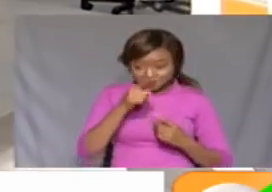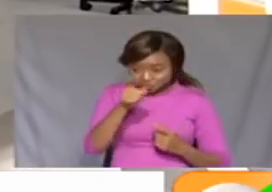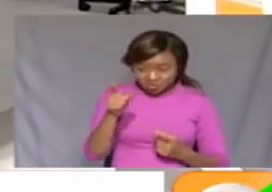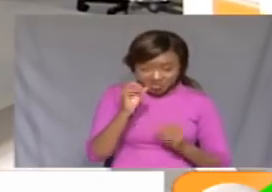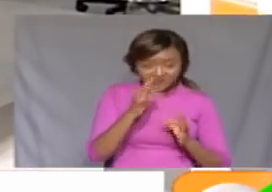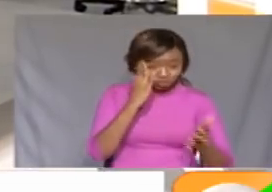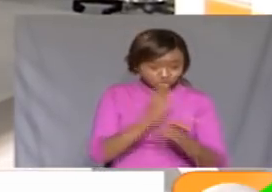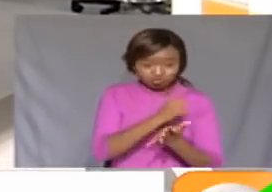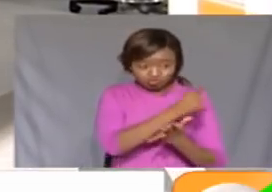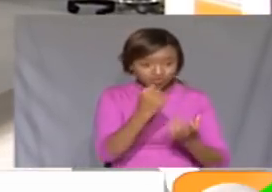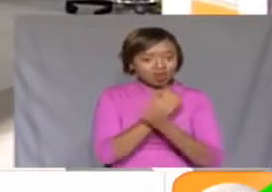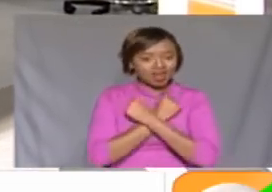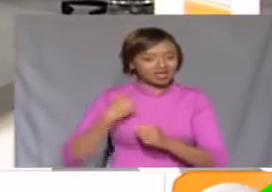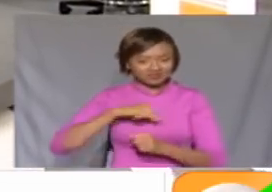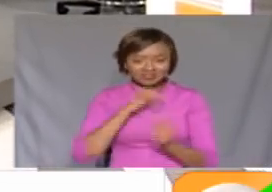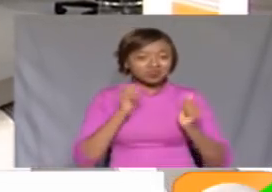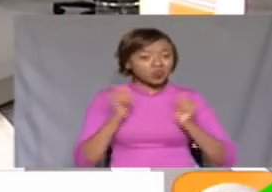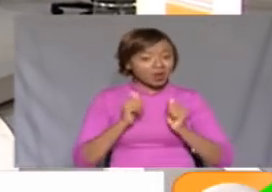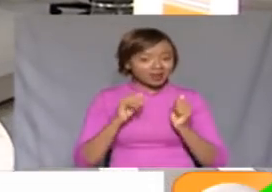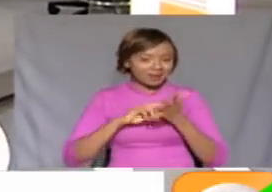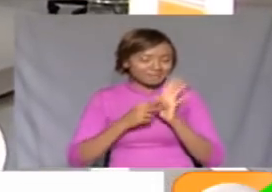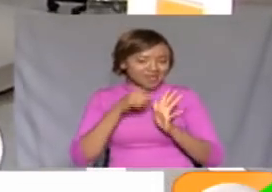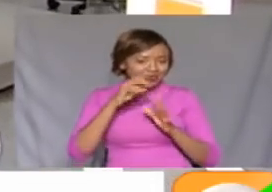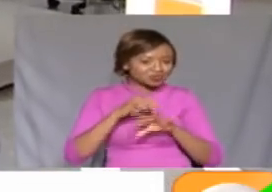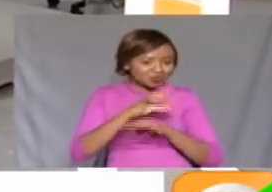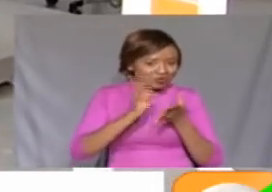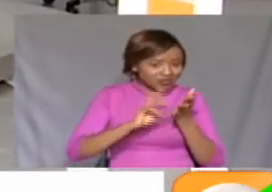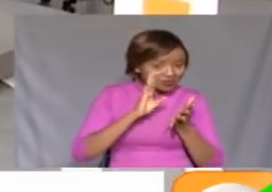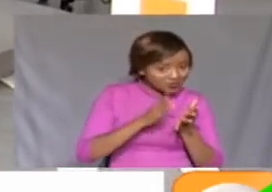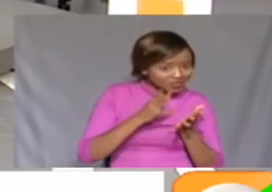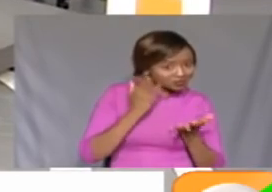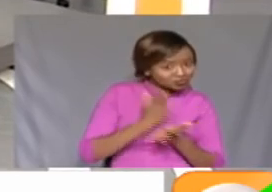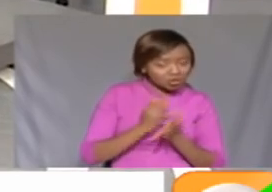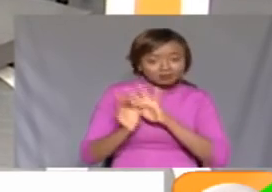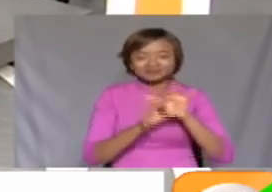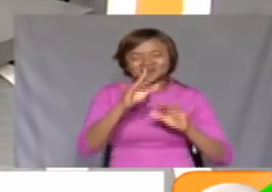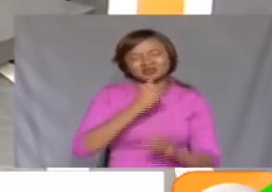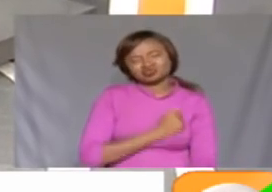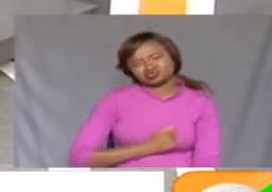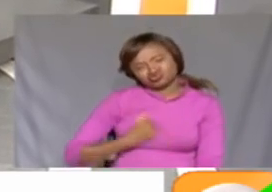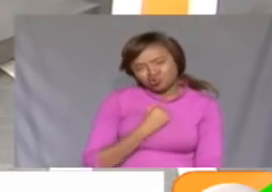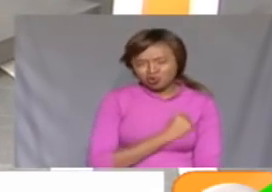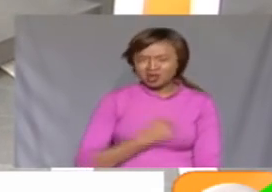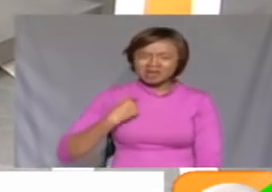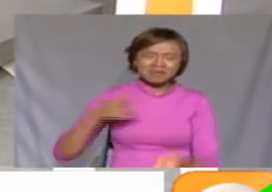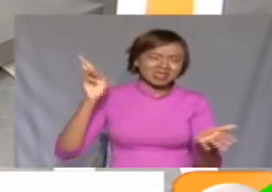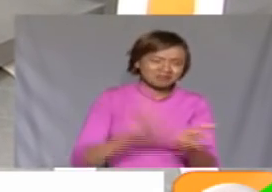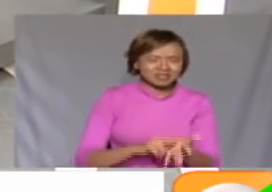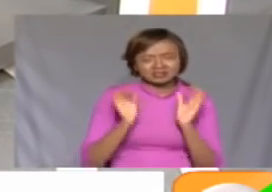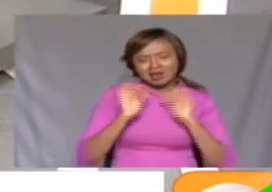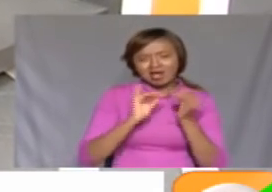us this much, you'd have gone through the document. But then he goes on to say, please forgive me. I will never repeat that mistake